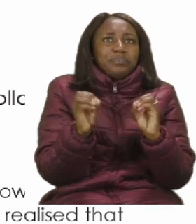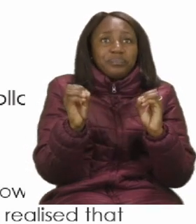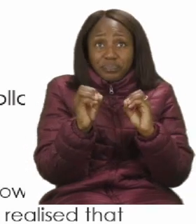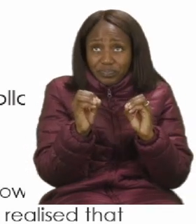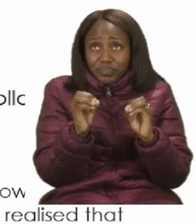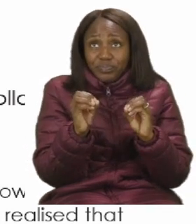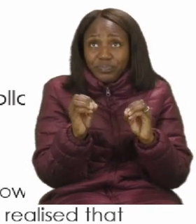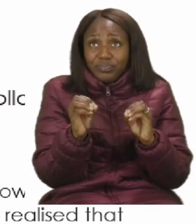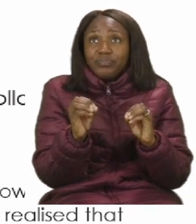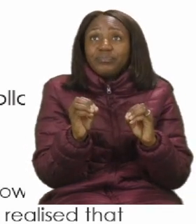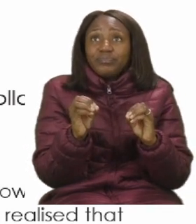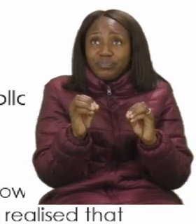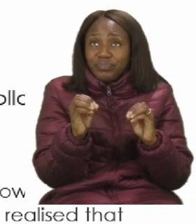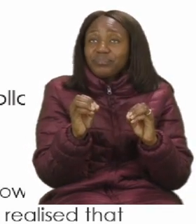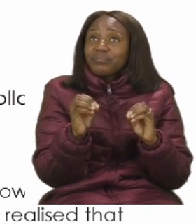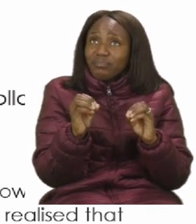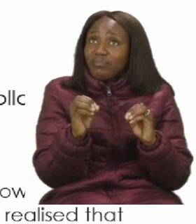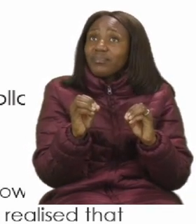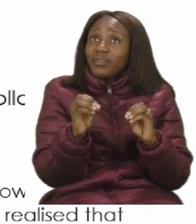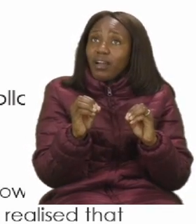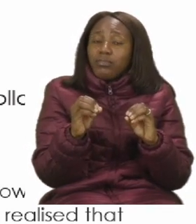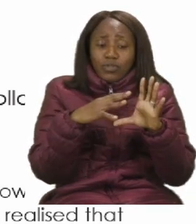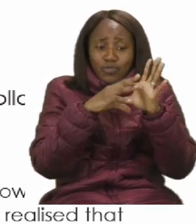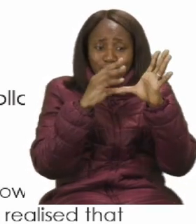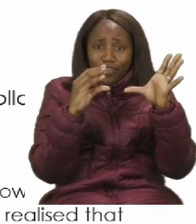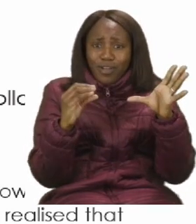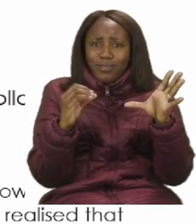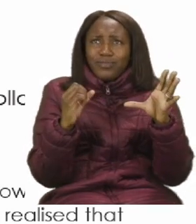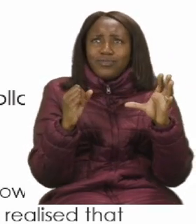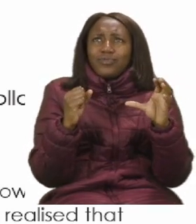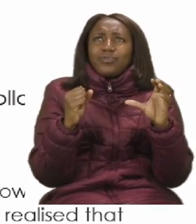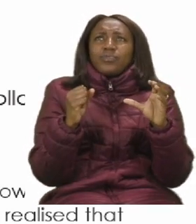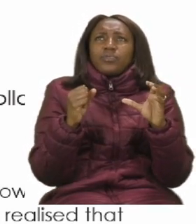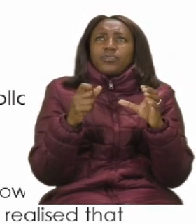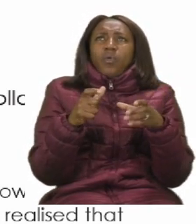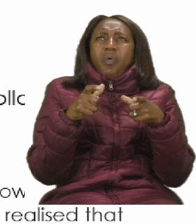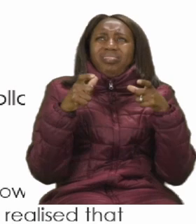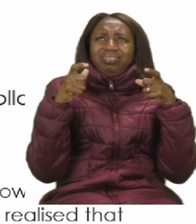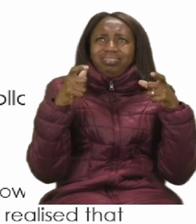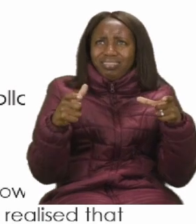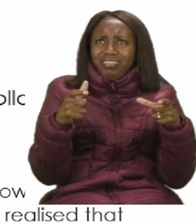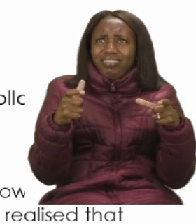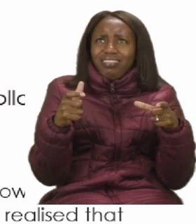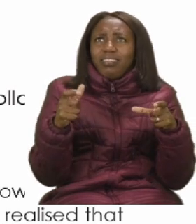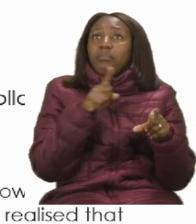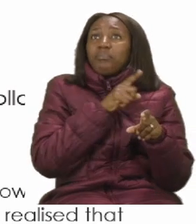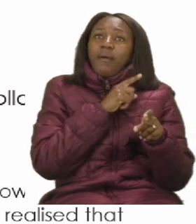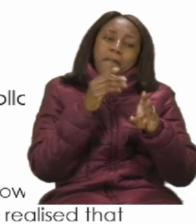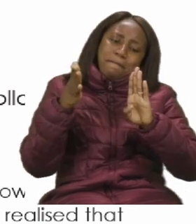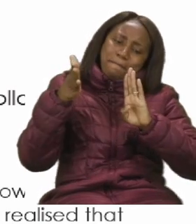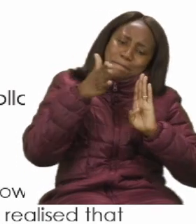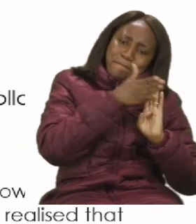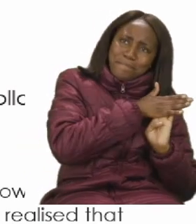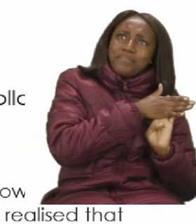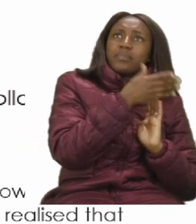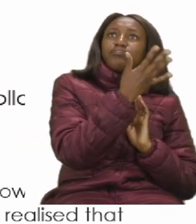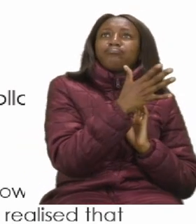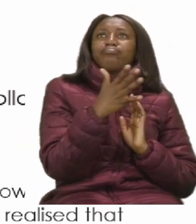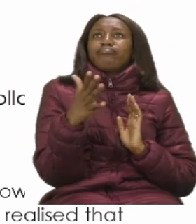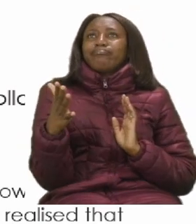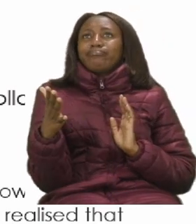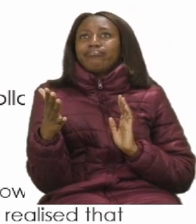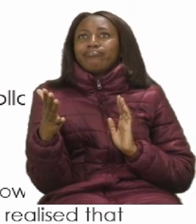She made her leaves thicker so that they could store water for